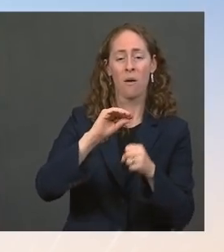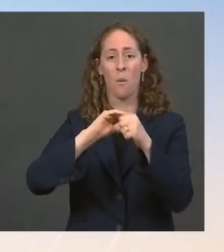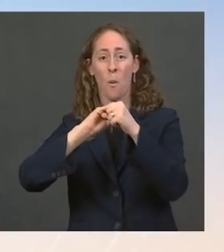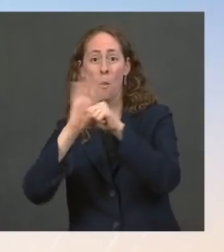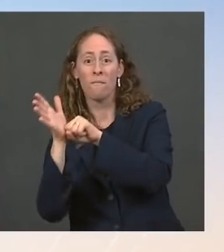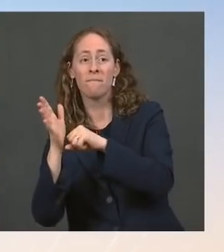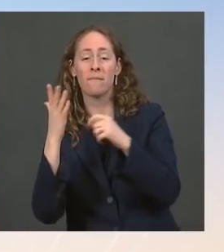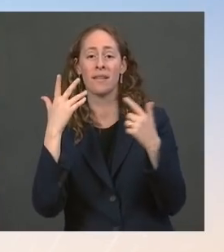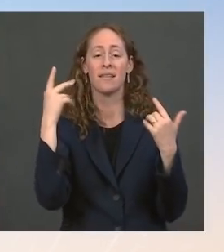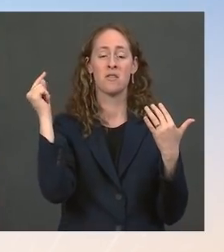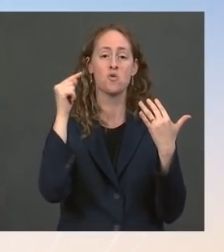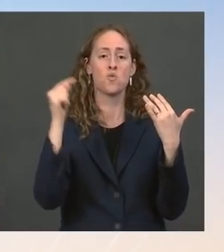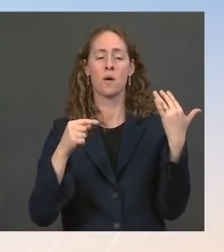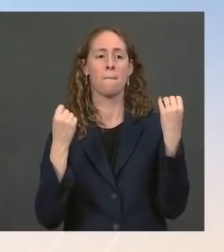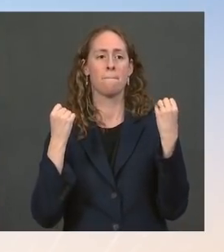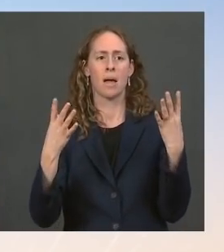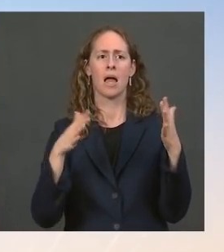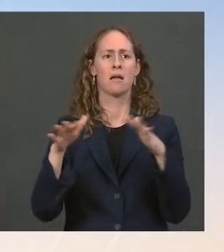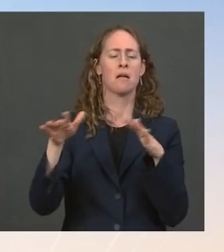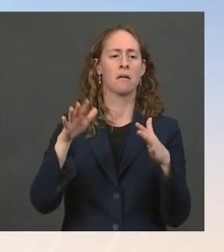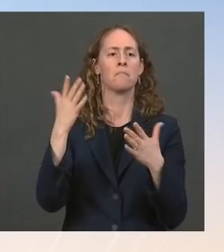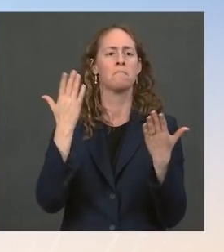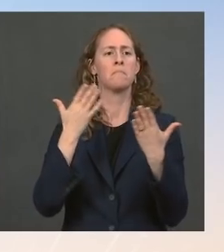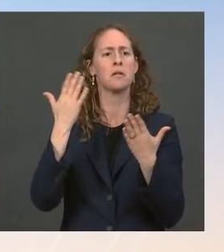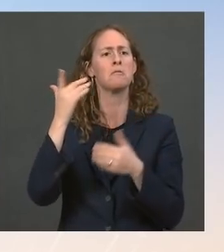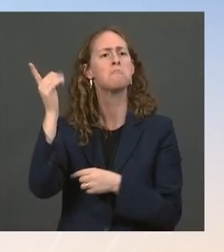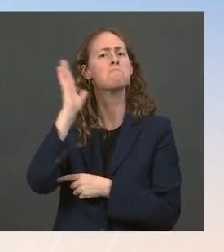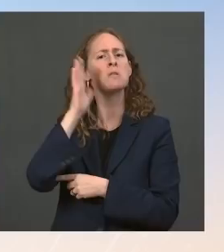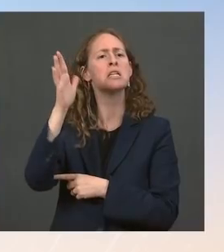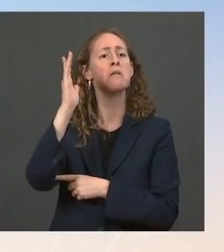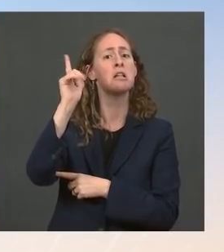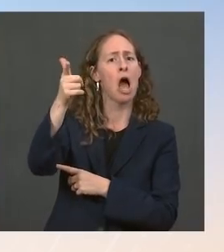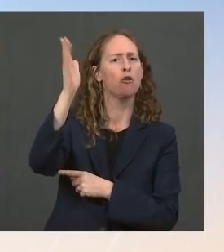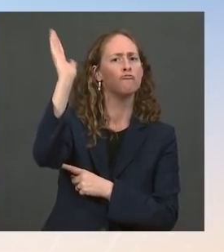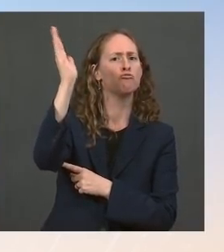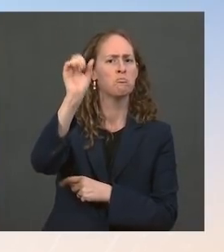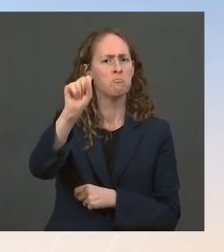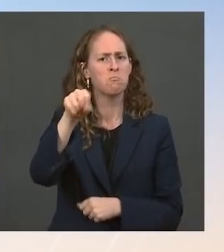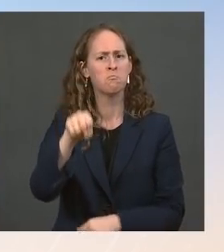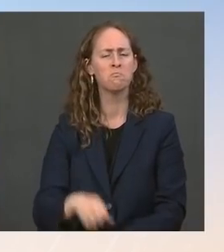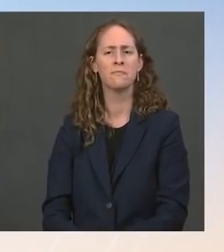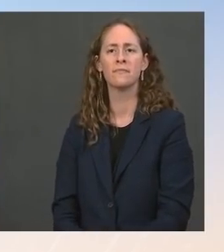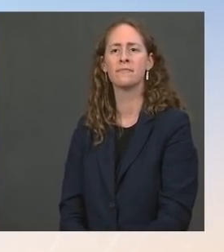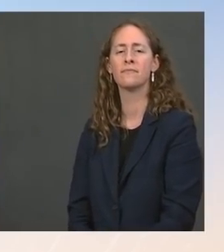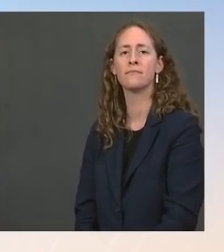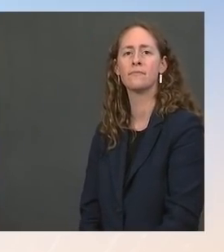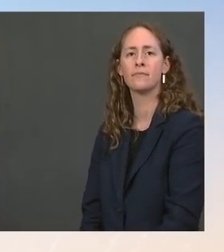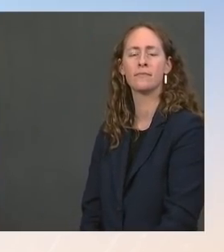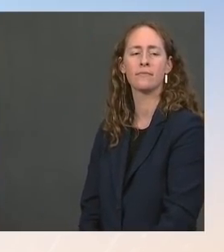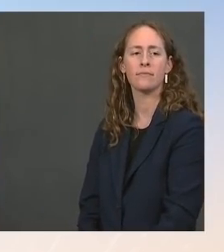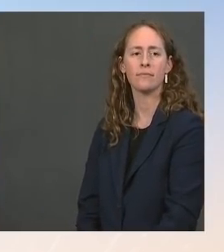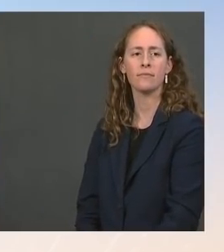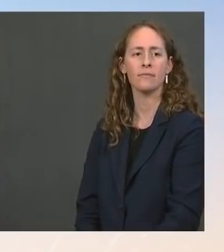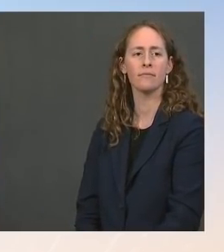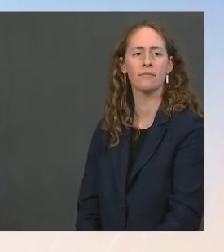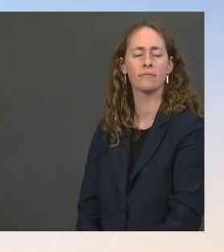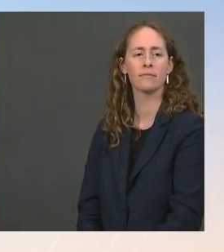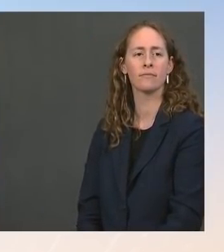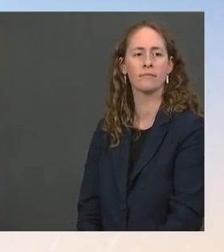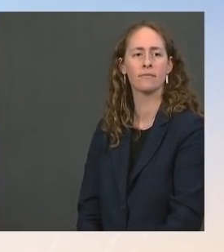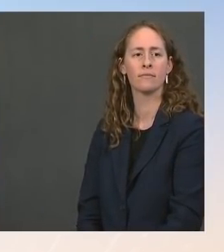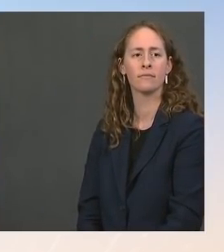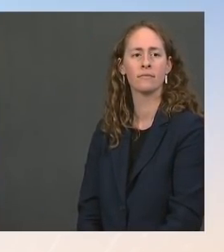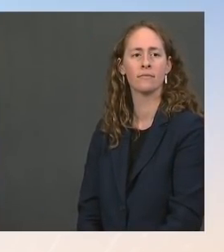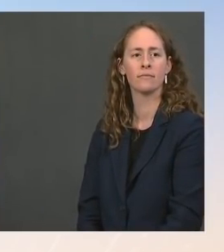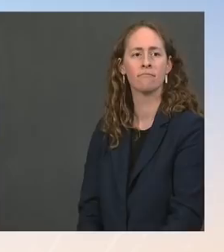wouldn't rule that out. Respectfully, I just have a couple more questions. Everyone else got questions in. Respectfully, I understand that you are the spokesperson for the